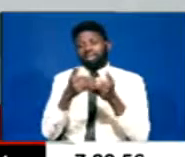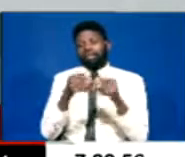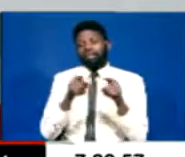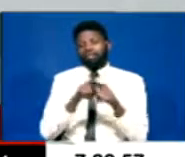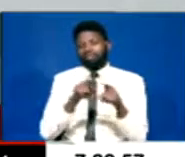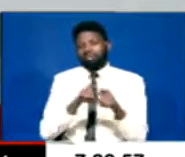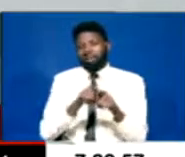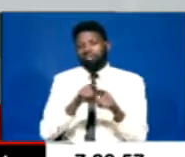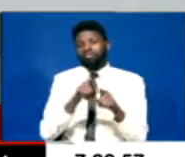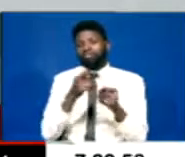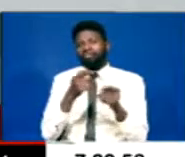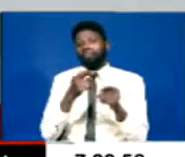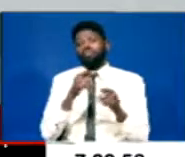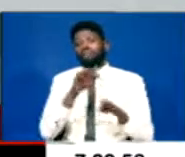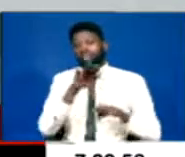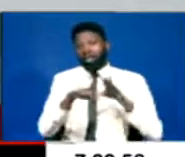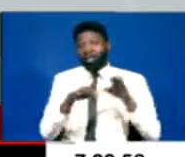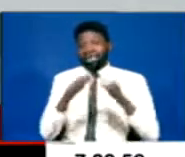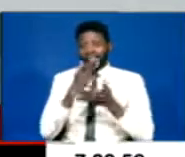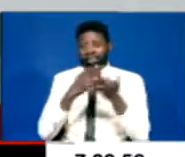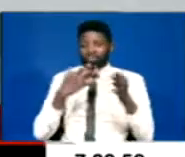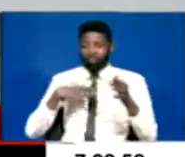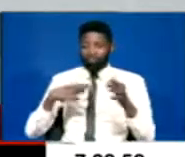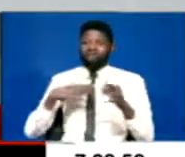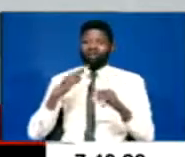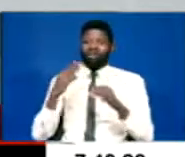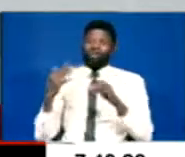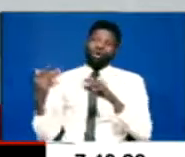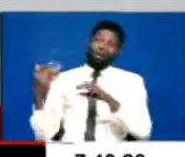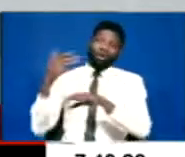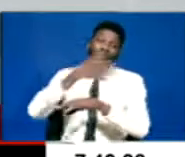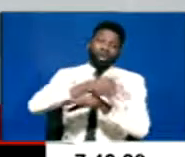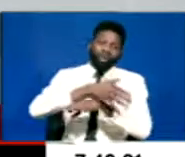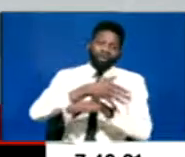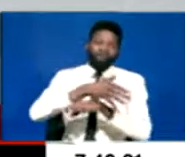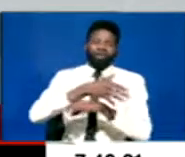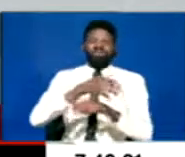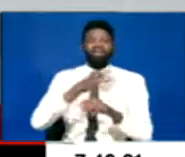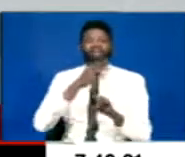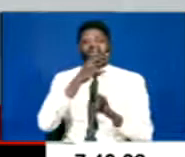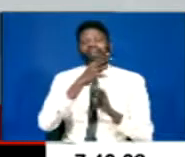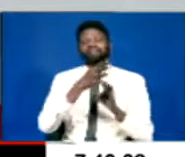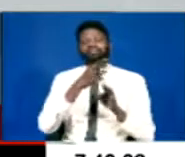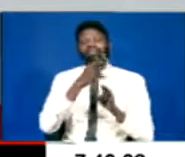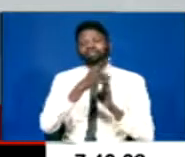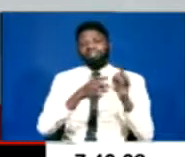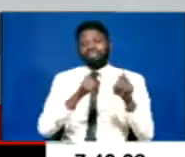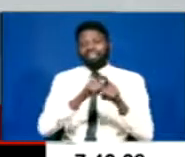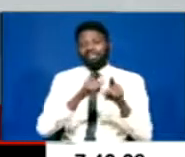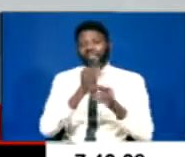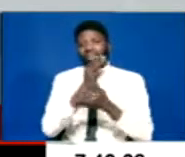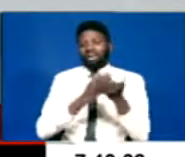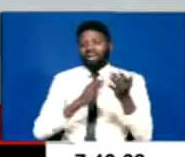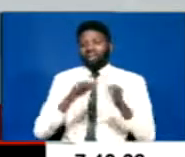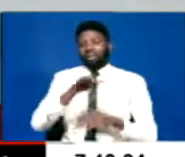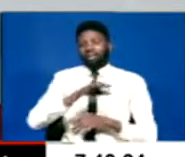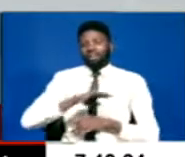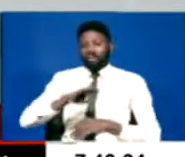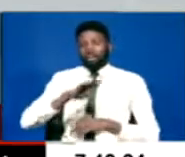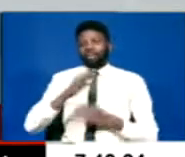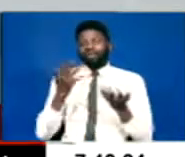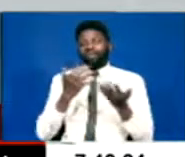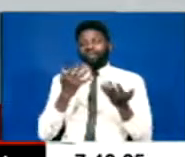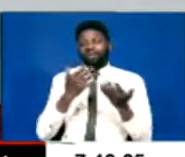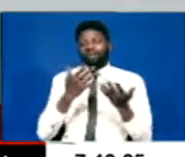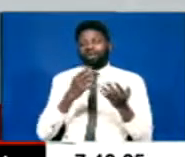over to Kasarani, and others crossing from Githurai side coming to Nyayo Stadium. Mm. So that's why I was saying this today is going to be a test